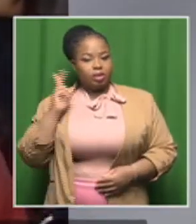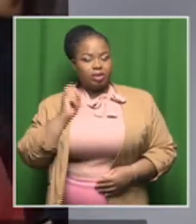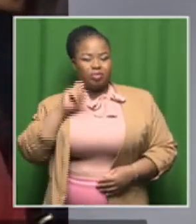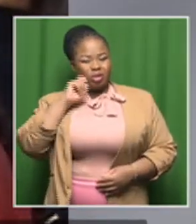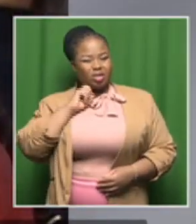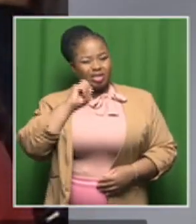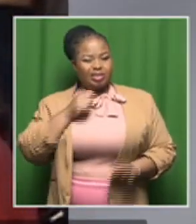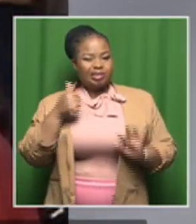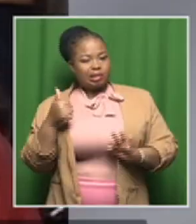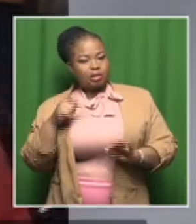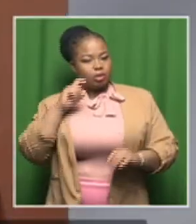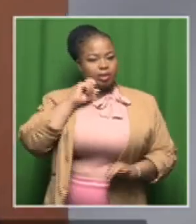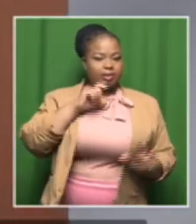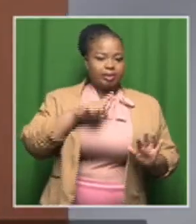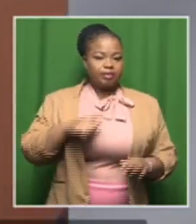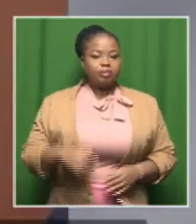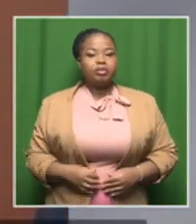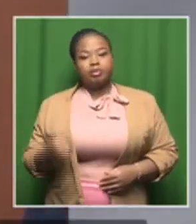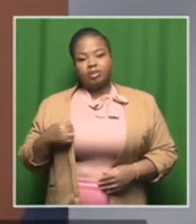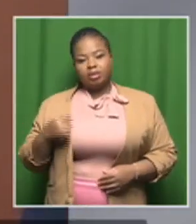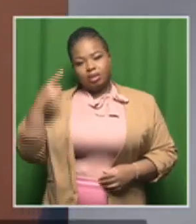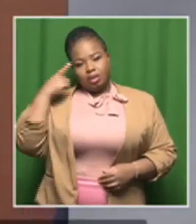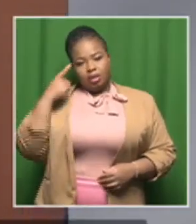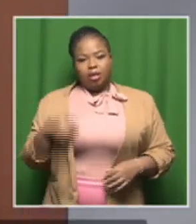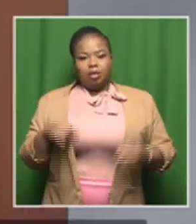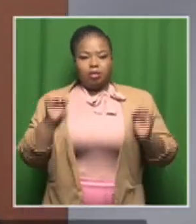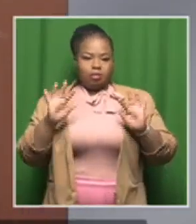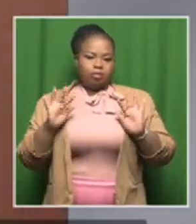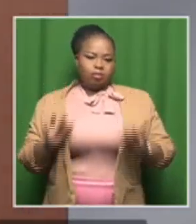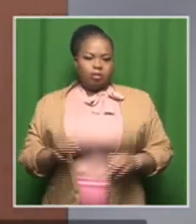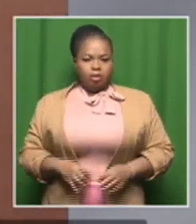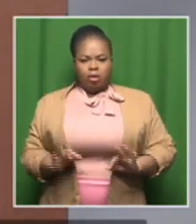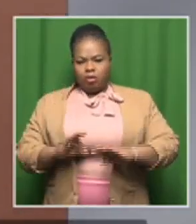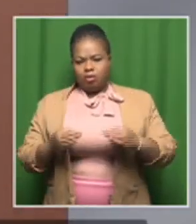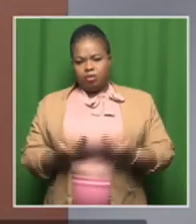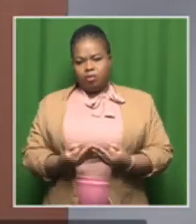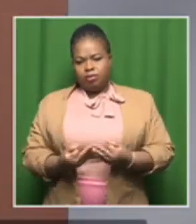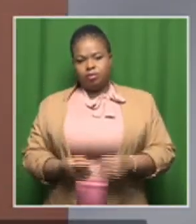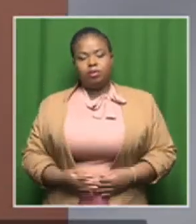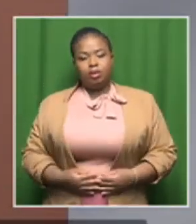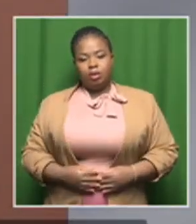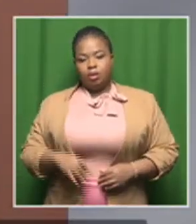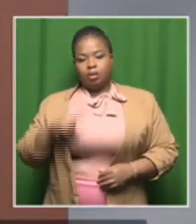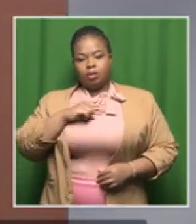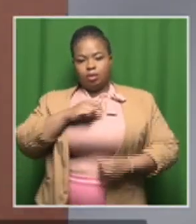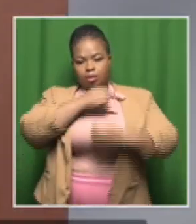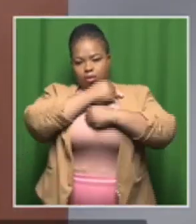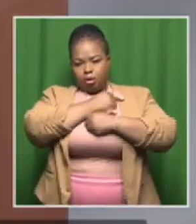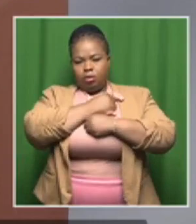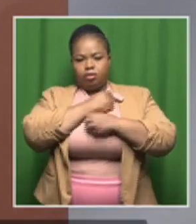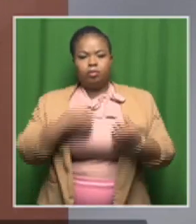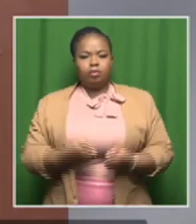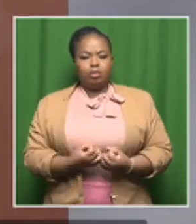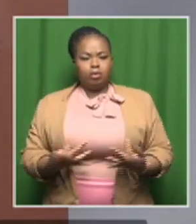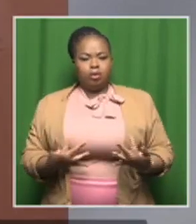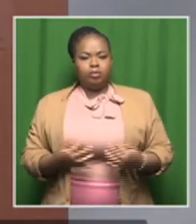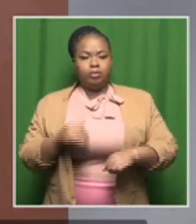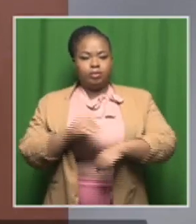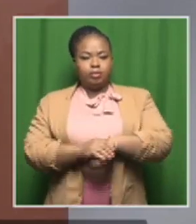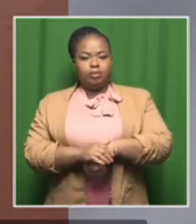or 7 years old. So I think I was blessed with a great family, with tremendous love, with lovely